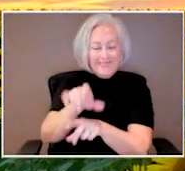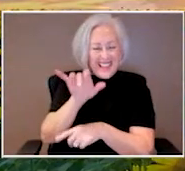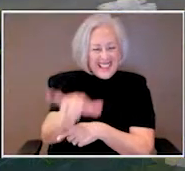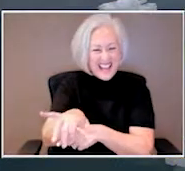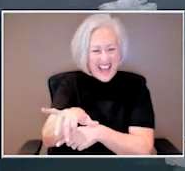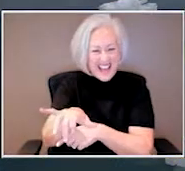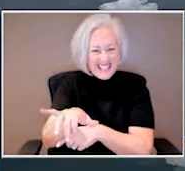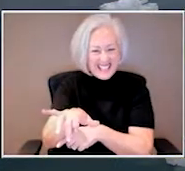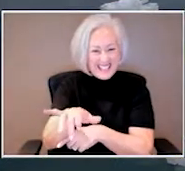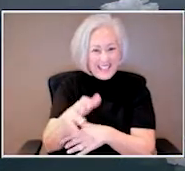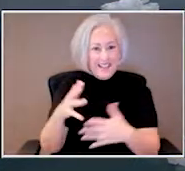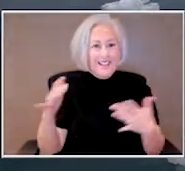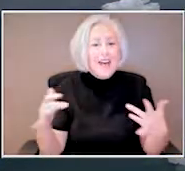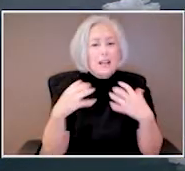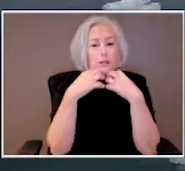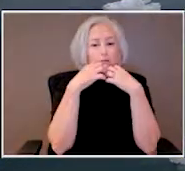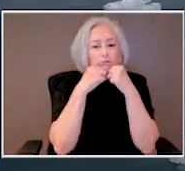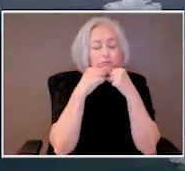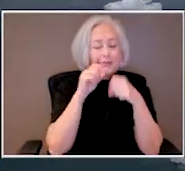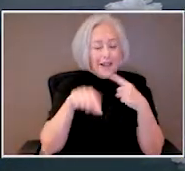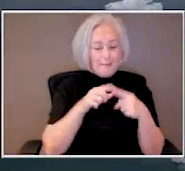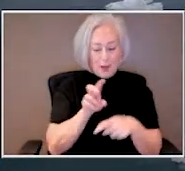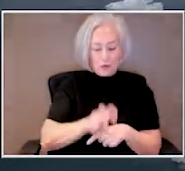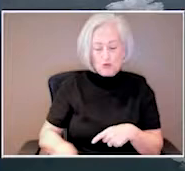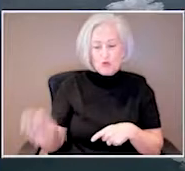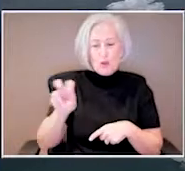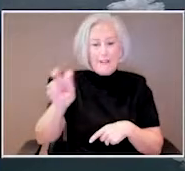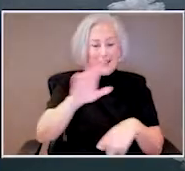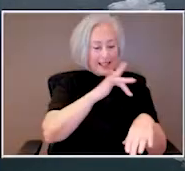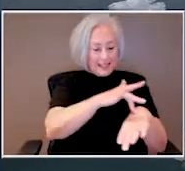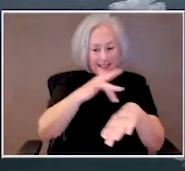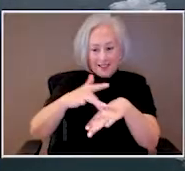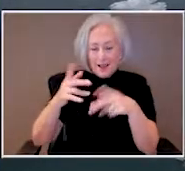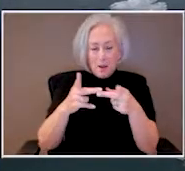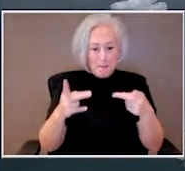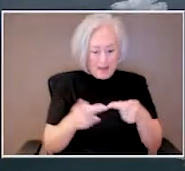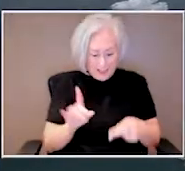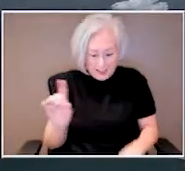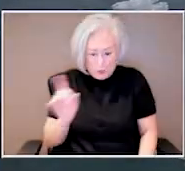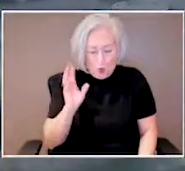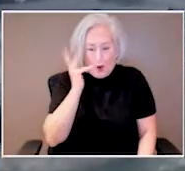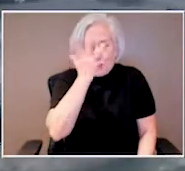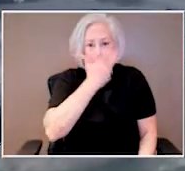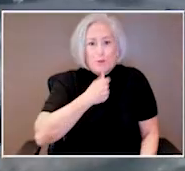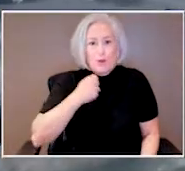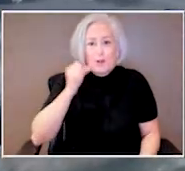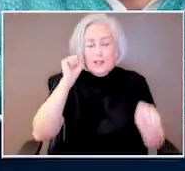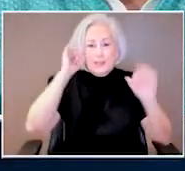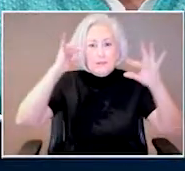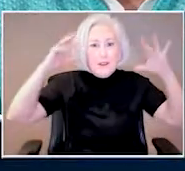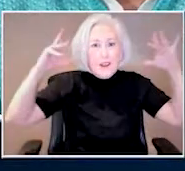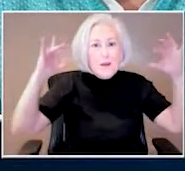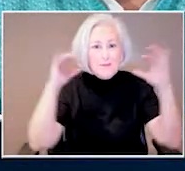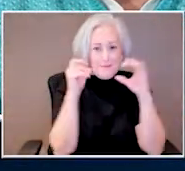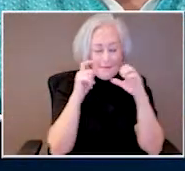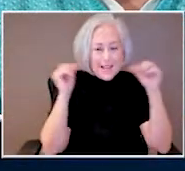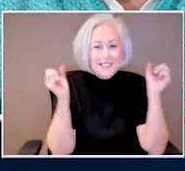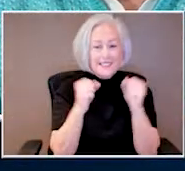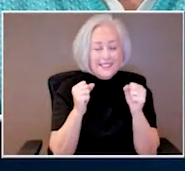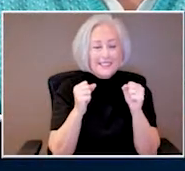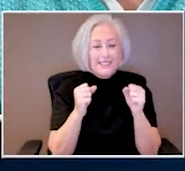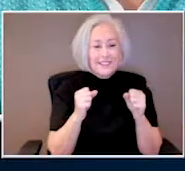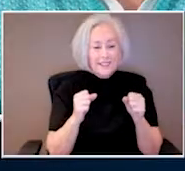traveling, is to go to places where this beauty is incredible, and you have nothing close to